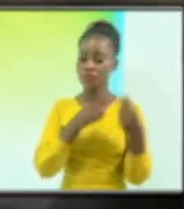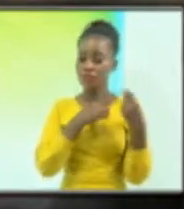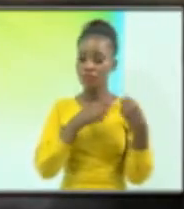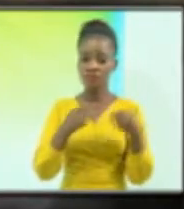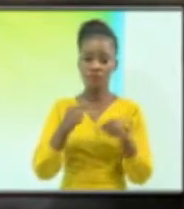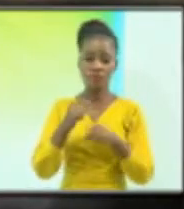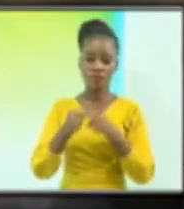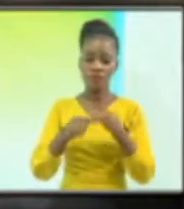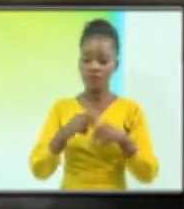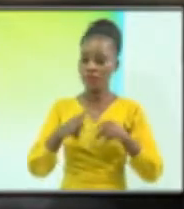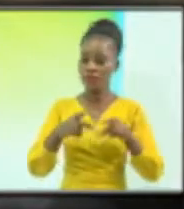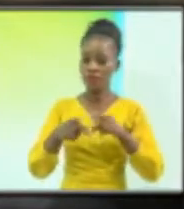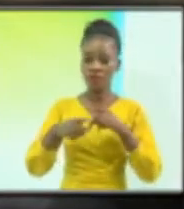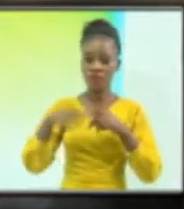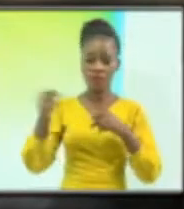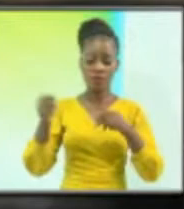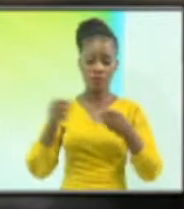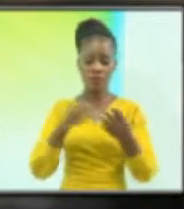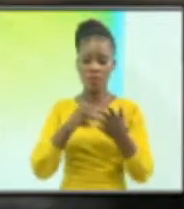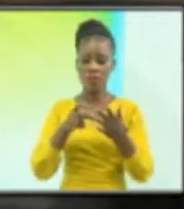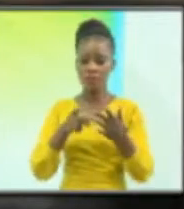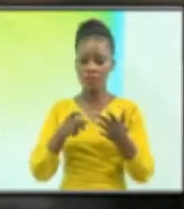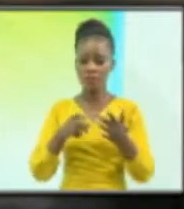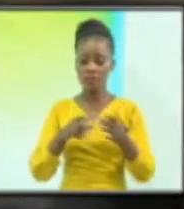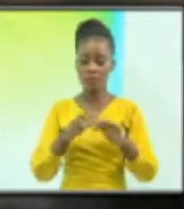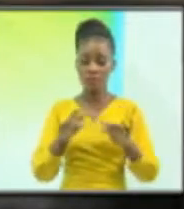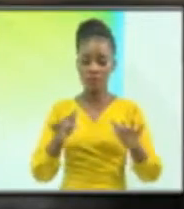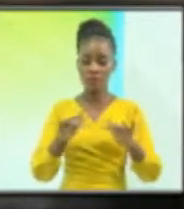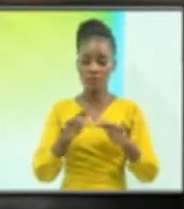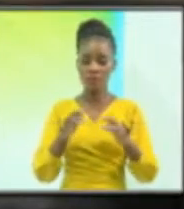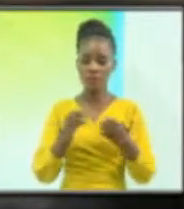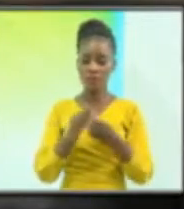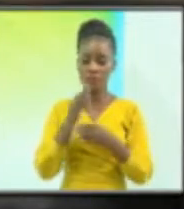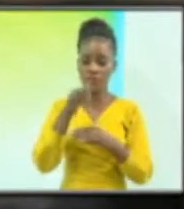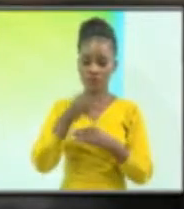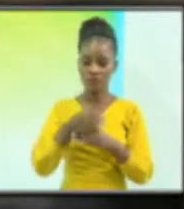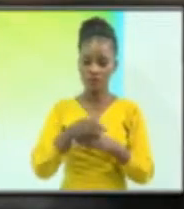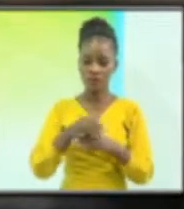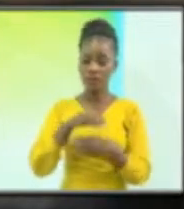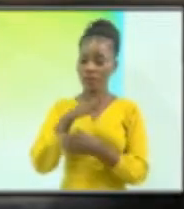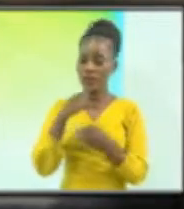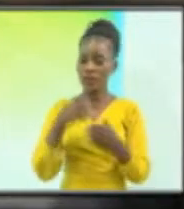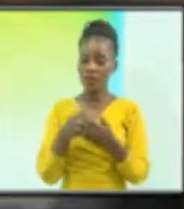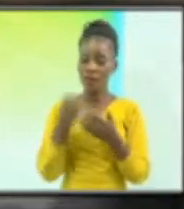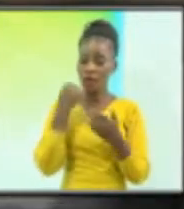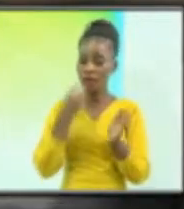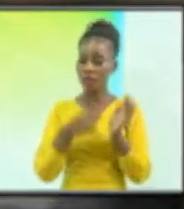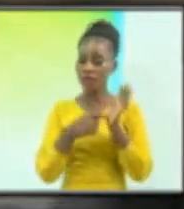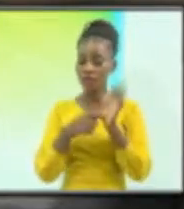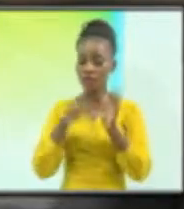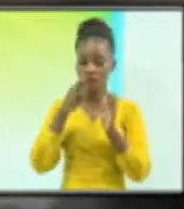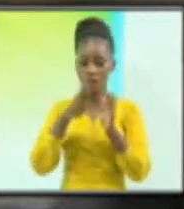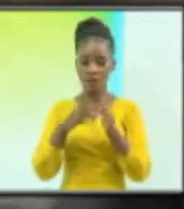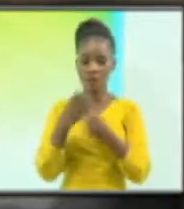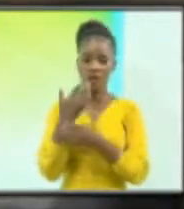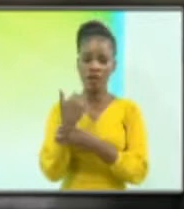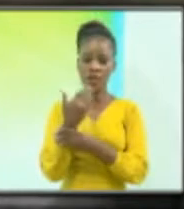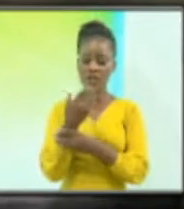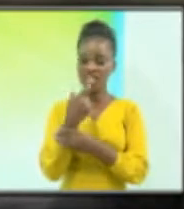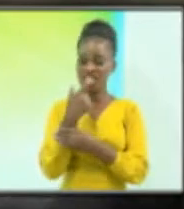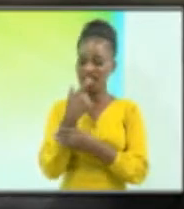to go online, apply for passports. After they apply online, they download those papers, they